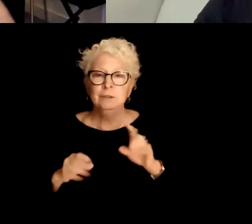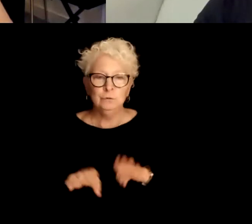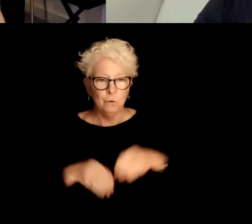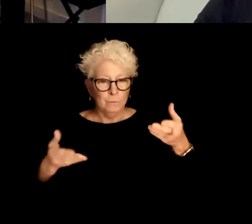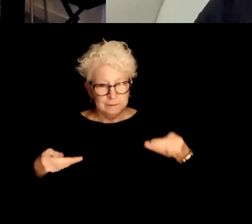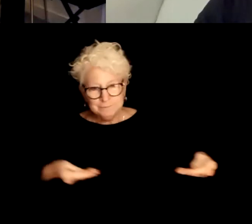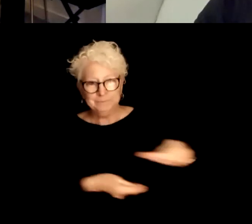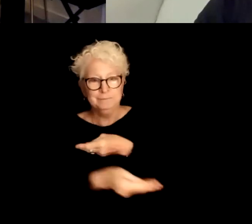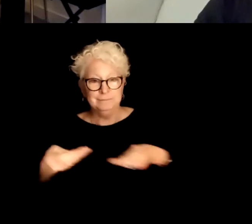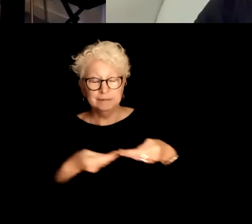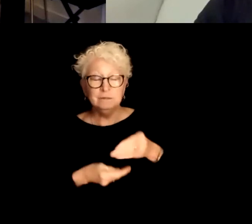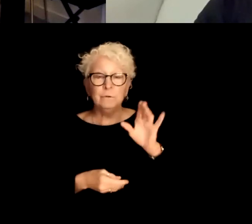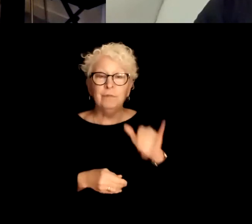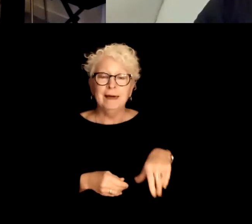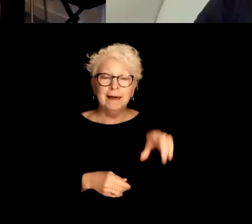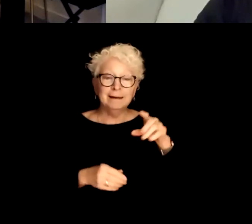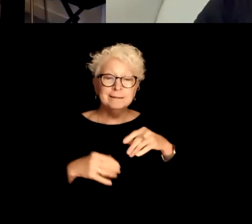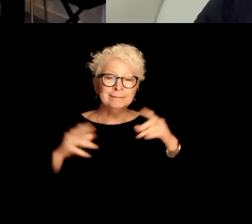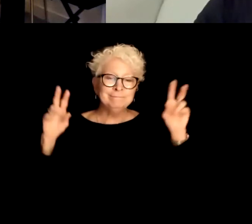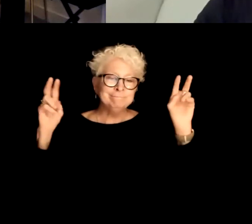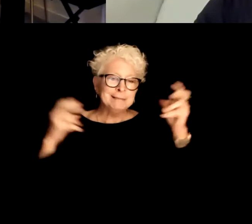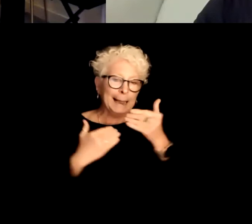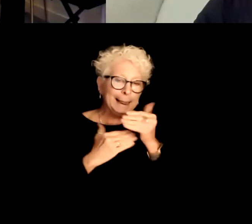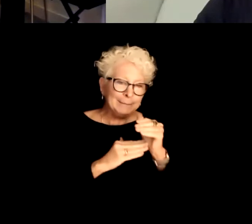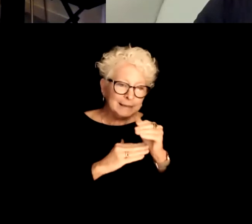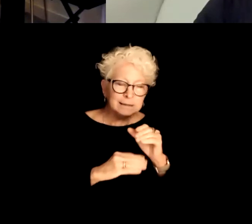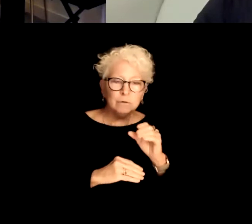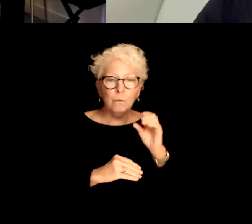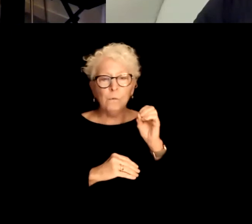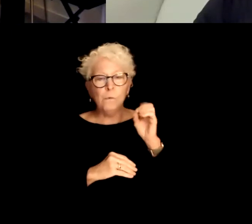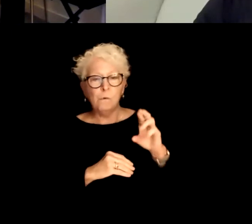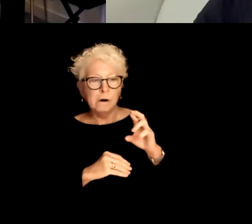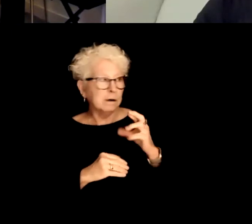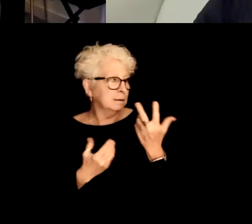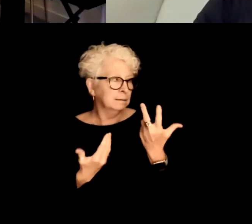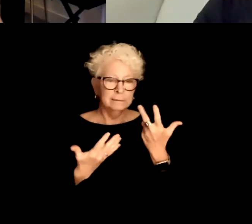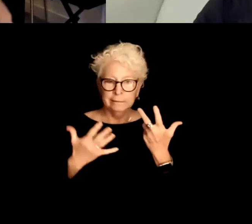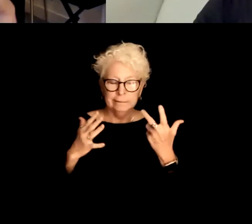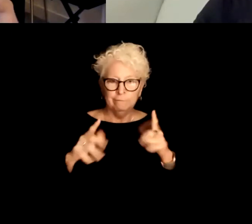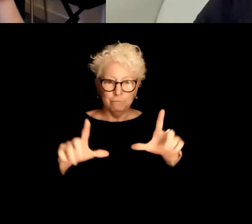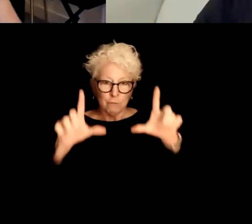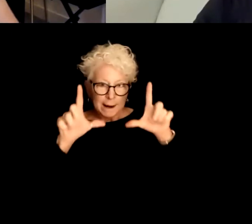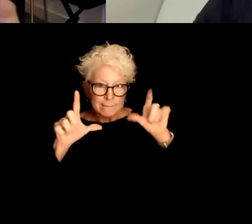diagnostic boundaries, but that it is in the storytelling that I think we start to